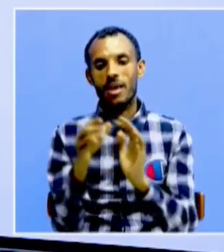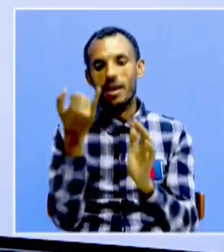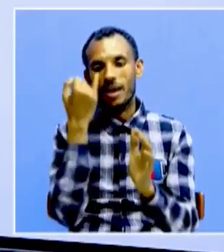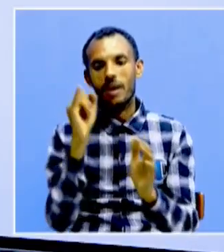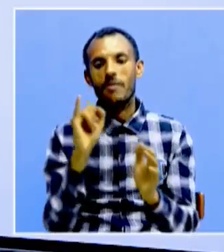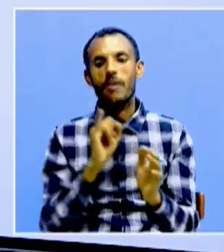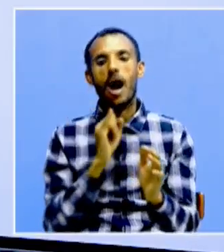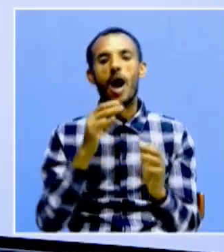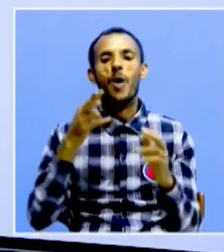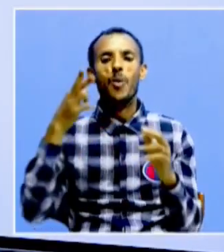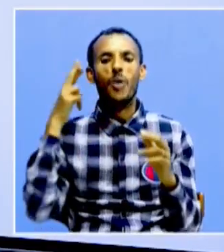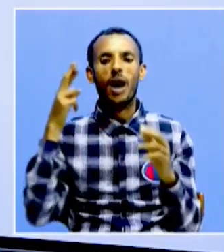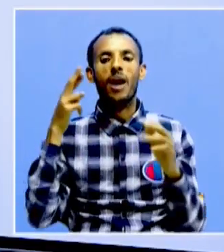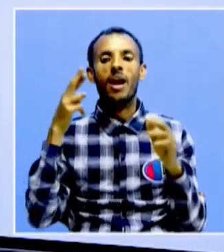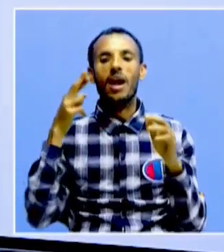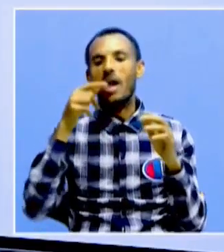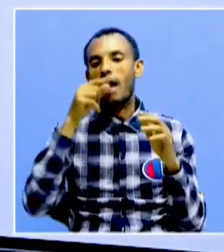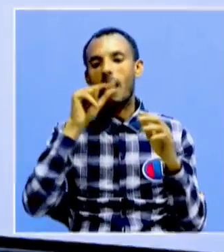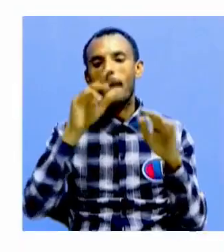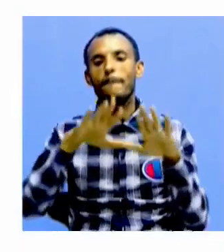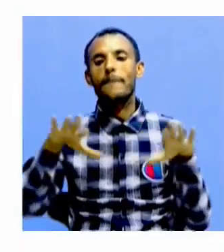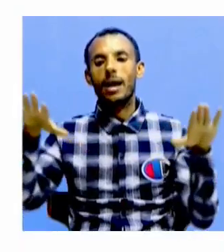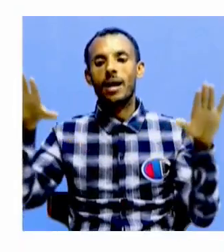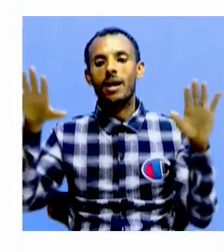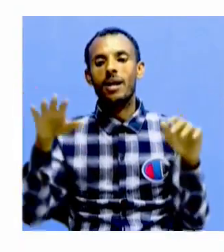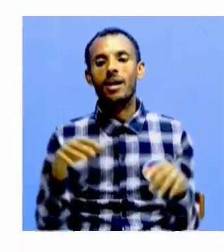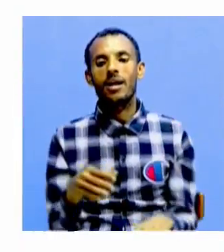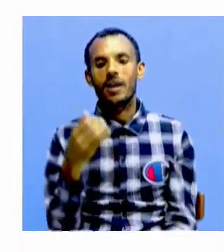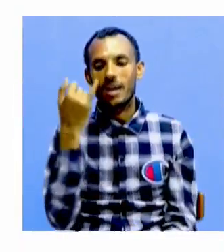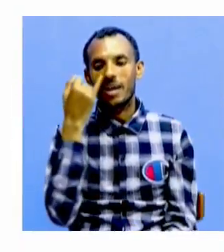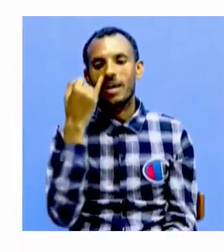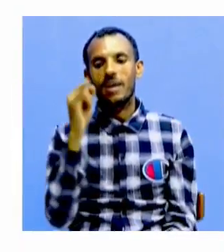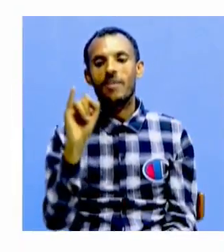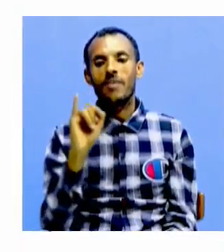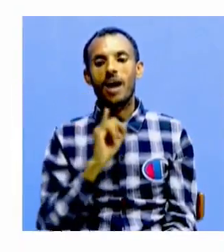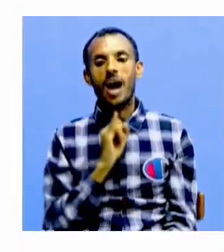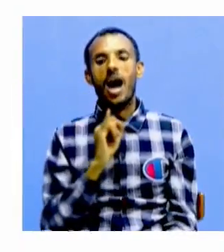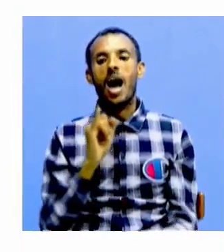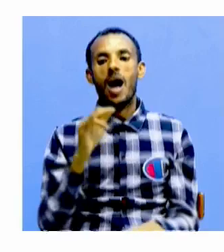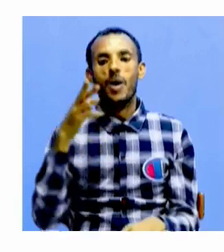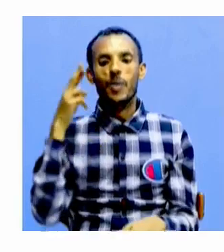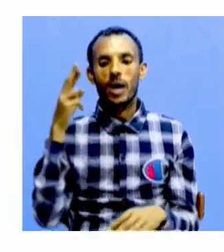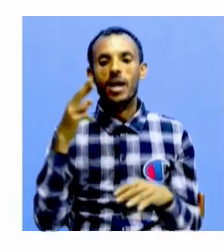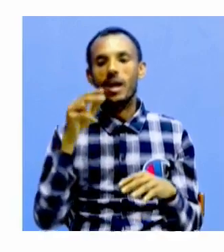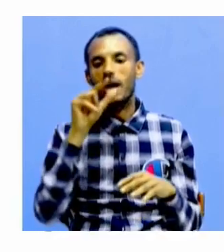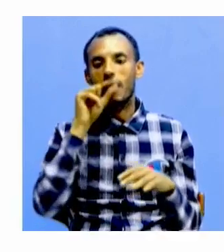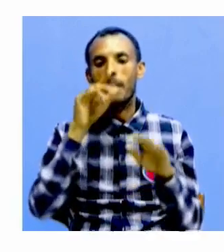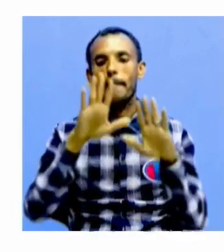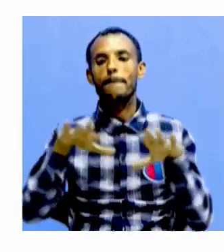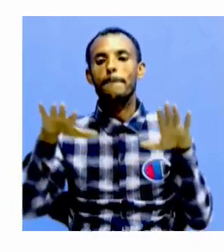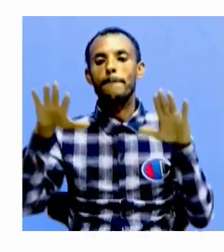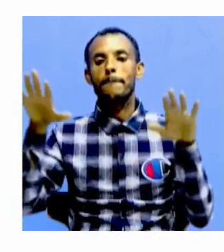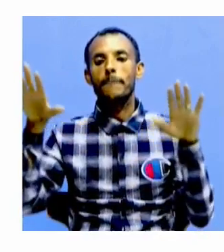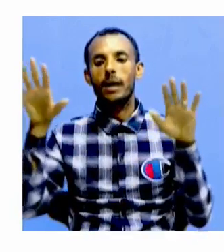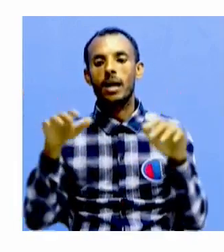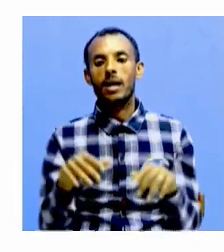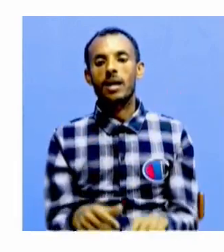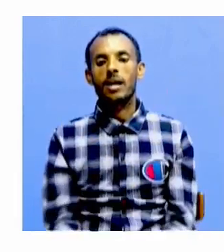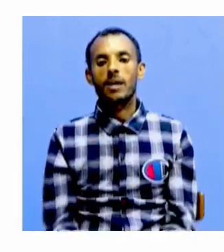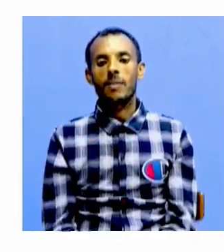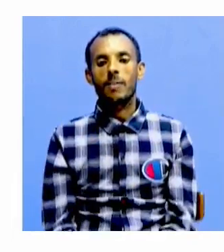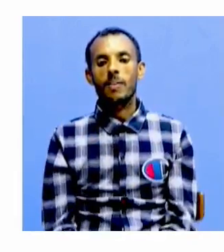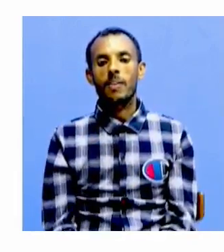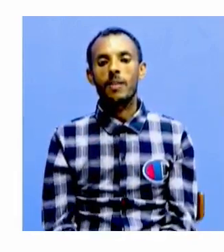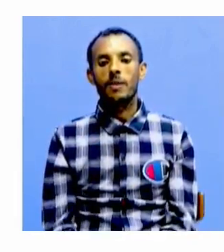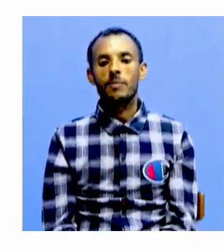were a bird. Yeah? If I were a bird.